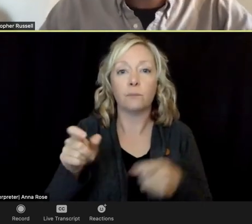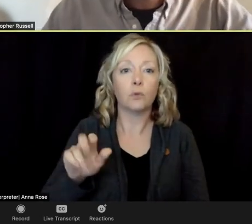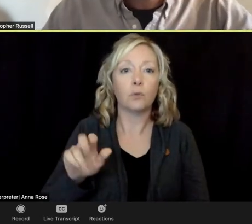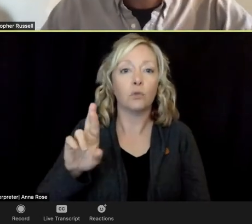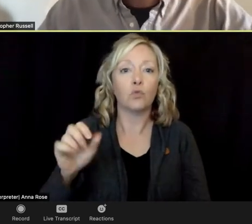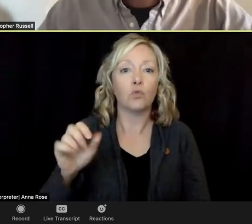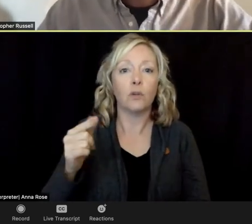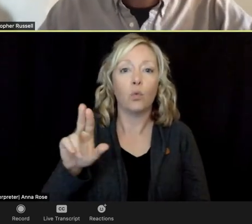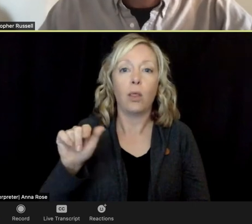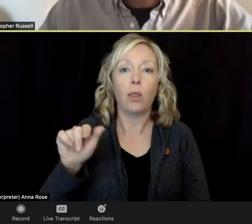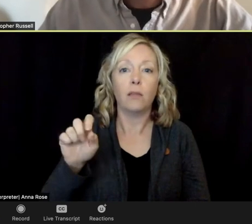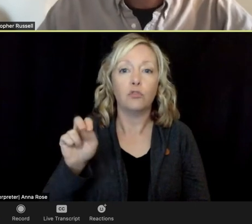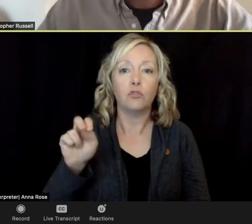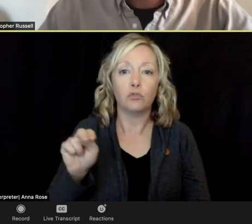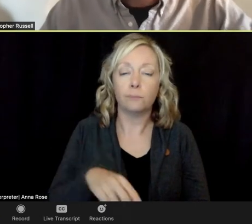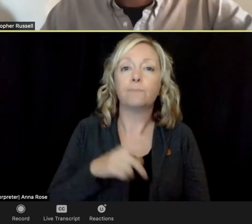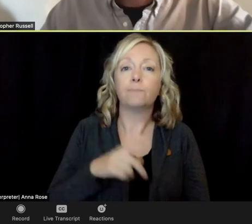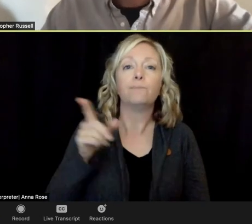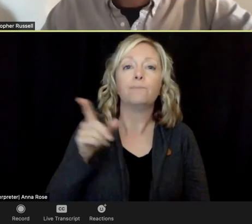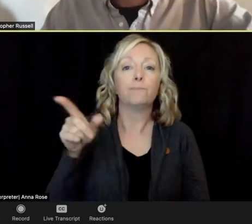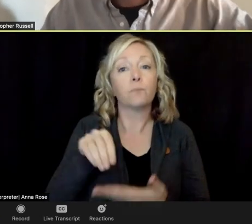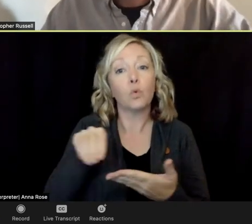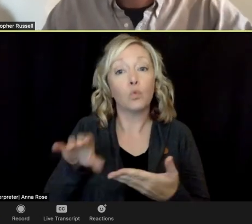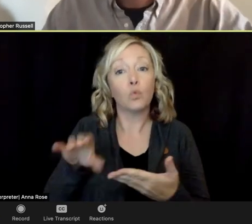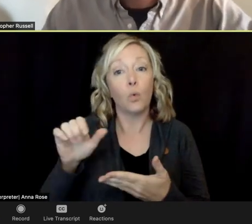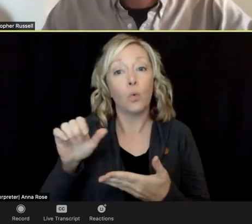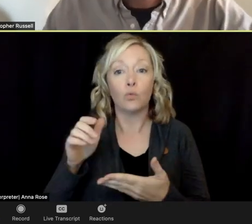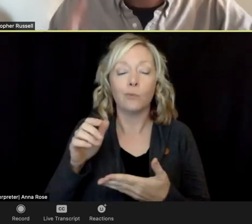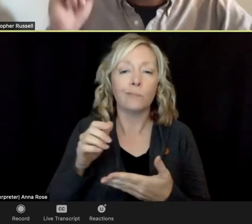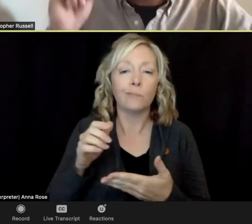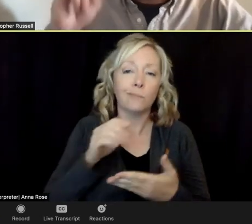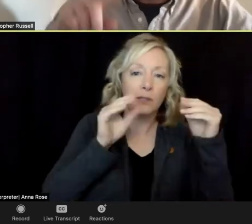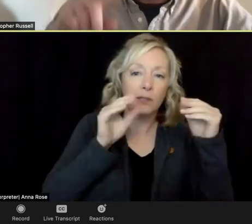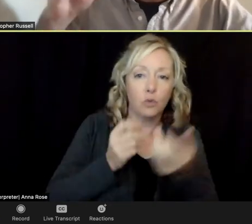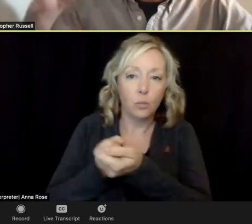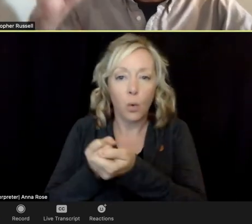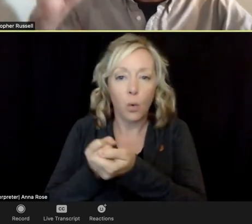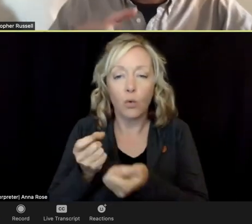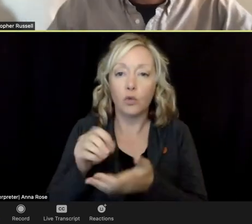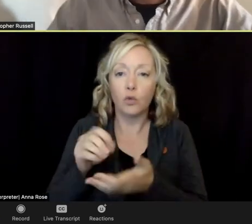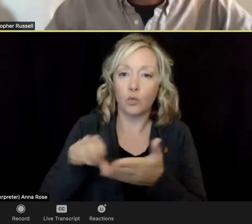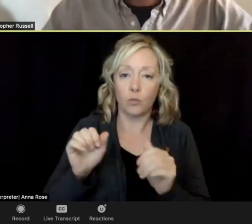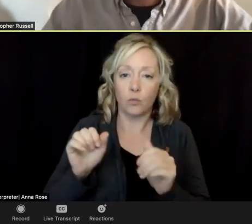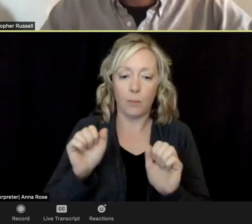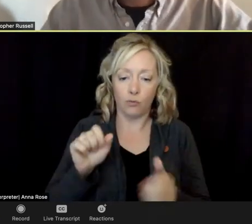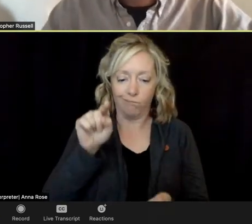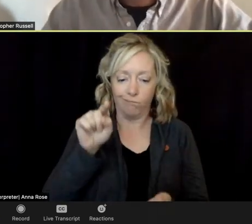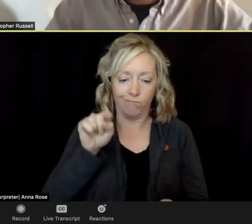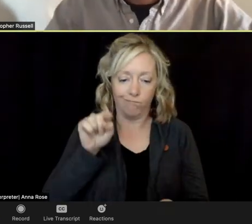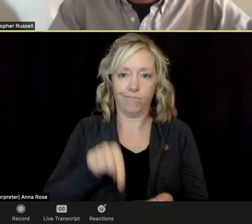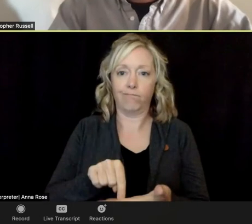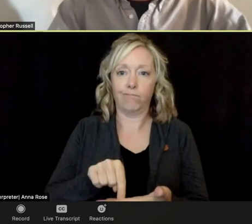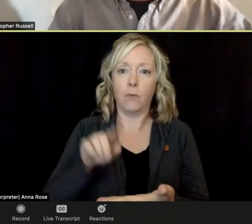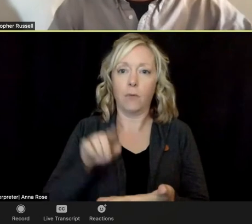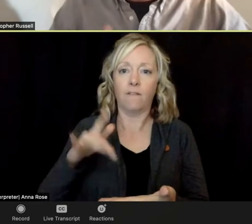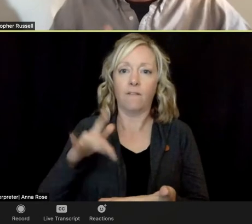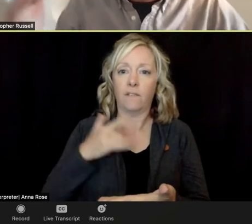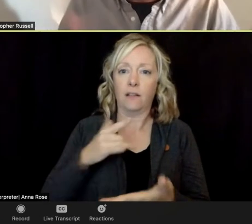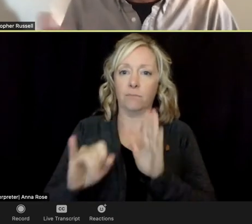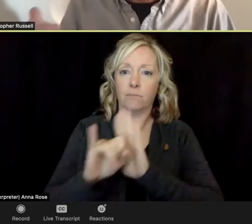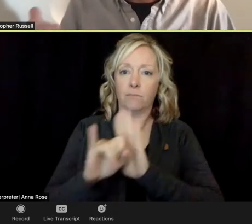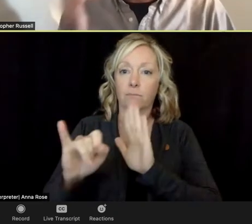Students are supposed to use this with the support of their teachers to kind of identify where they're at in their feelings, right? Could you do